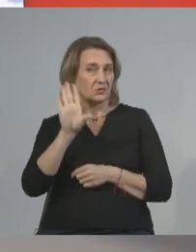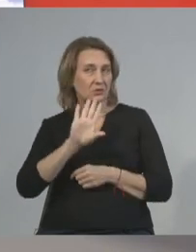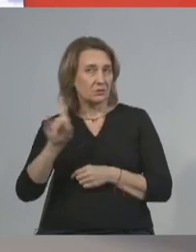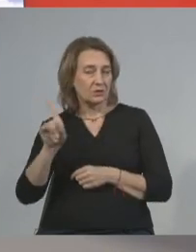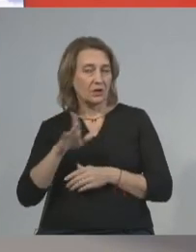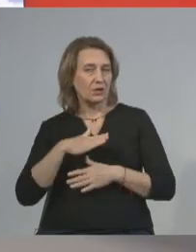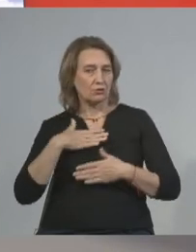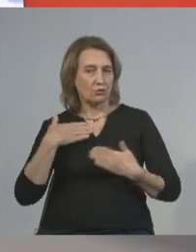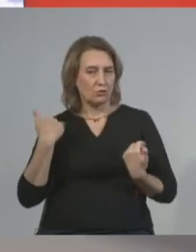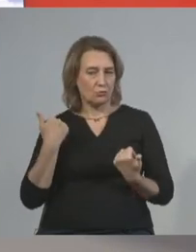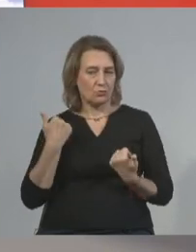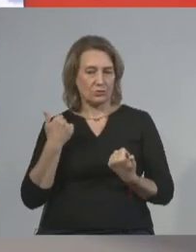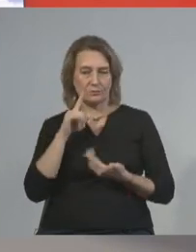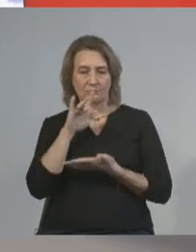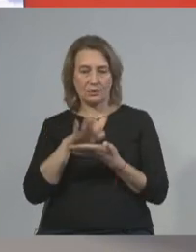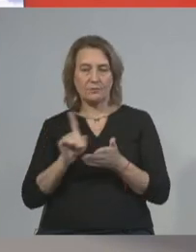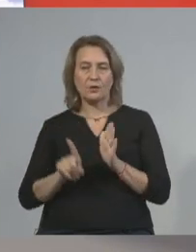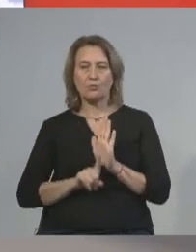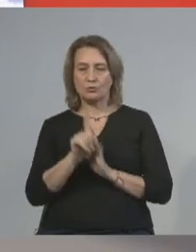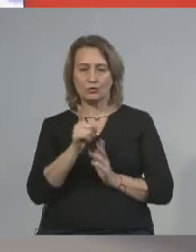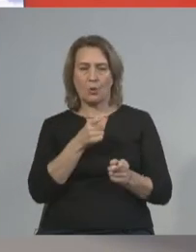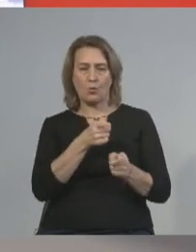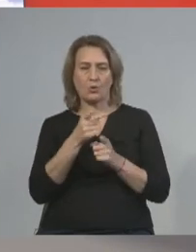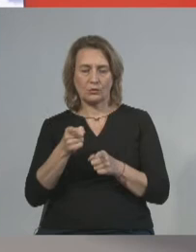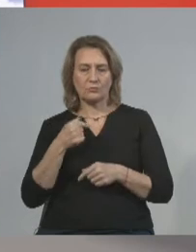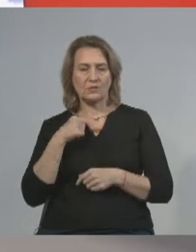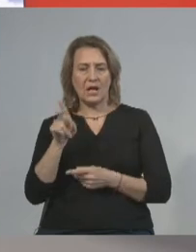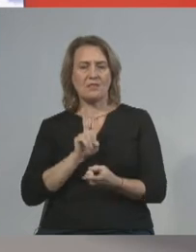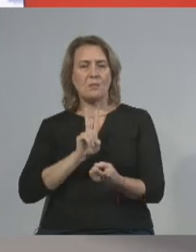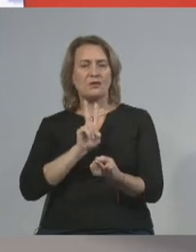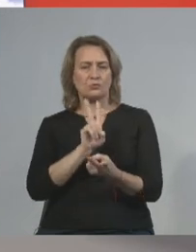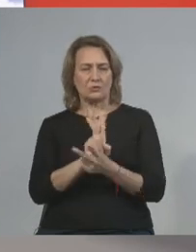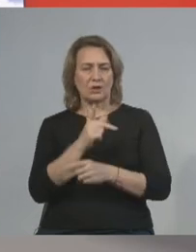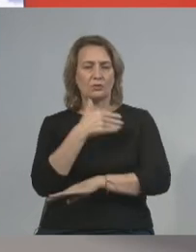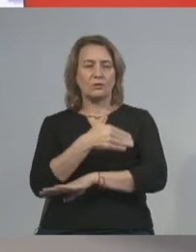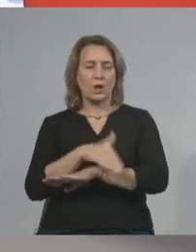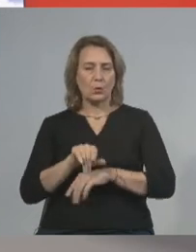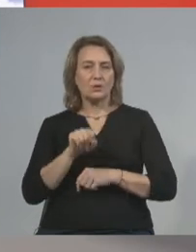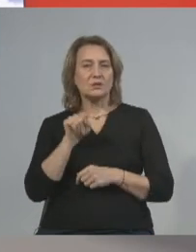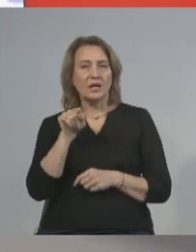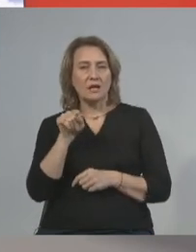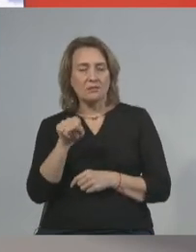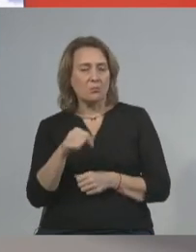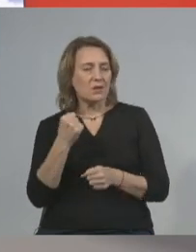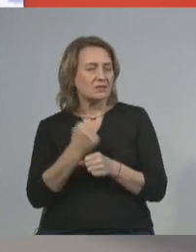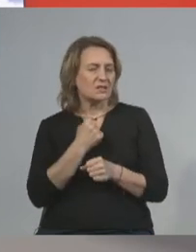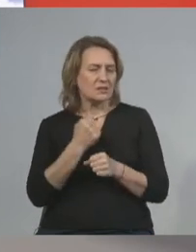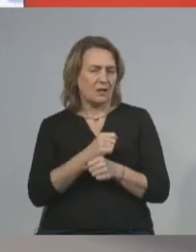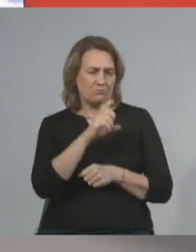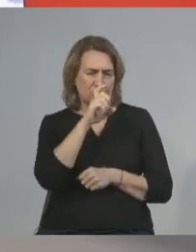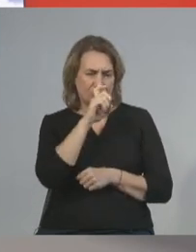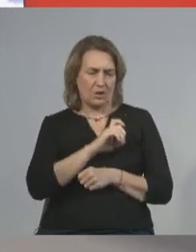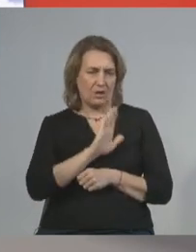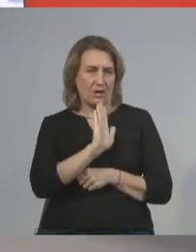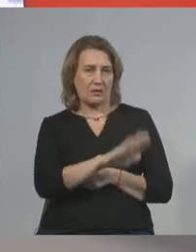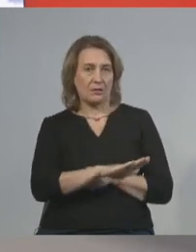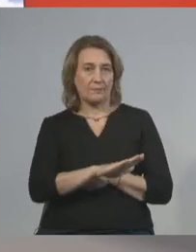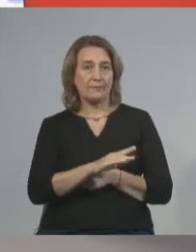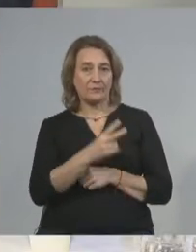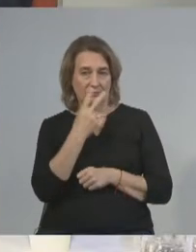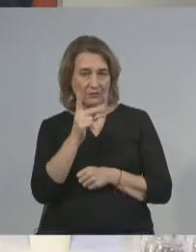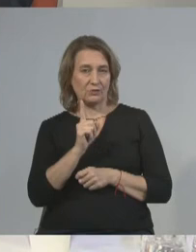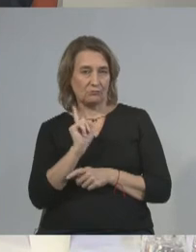doesn't want to forgive this person or they start threatening they say i will meet you on the street i will kill